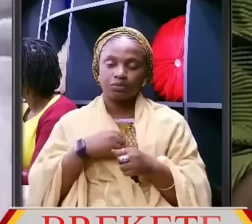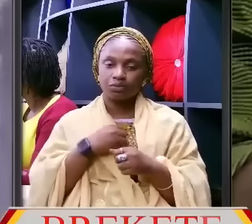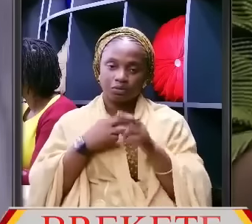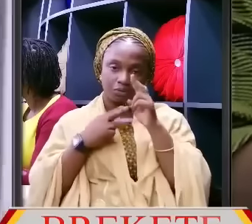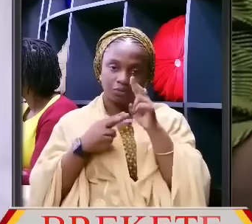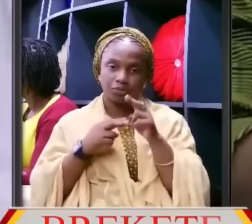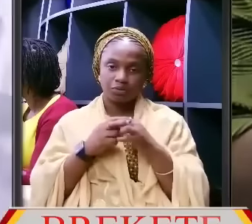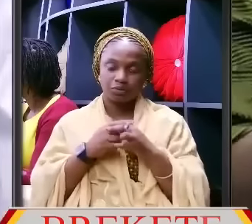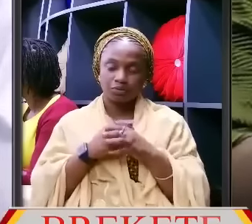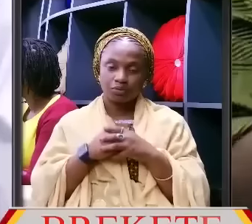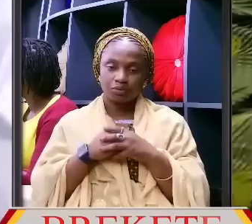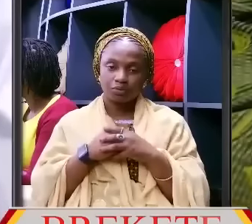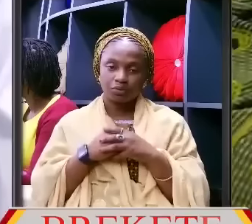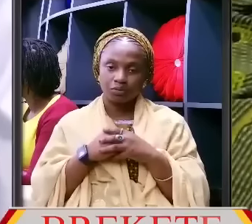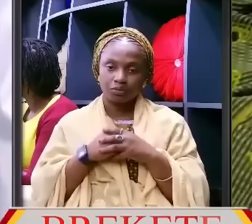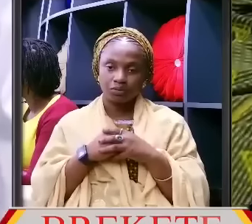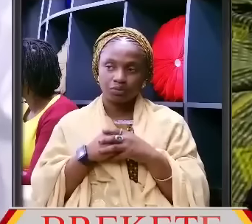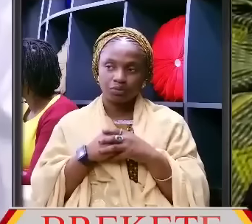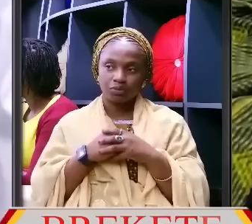The way they dropped the children.